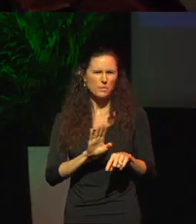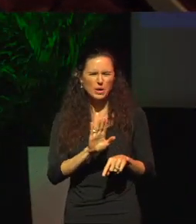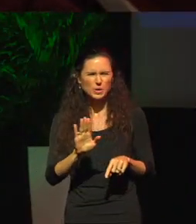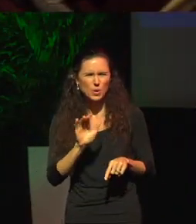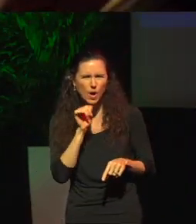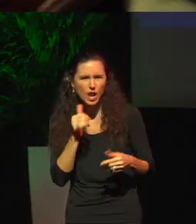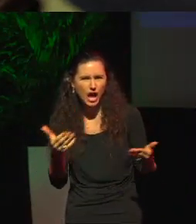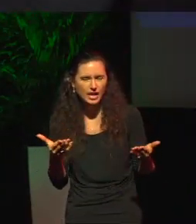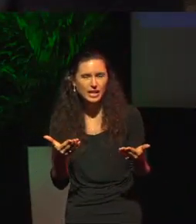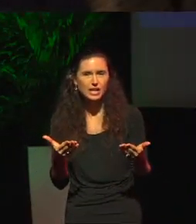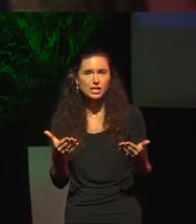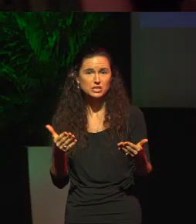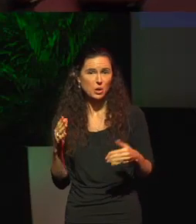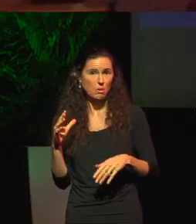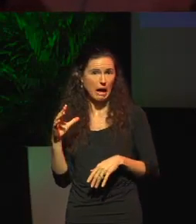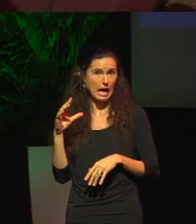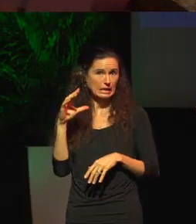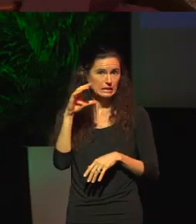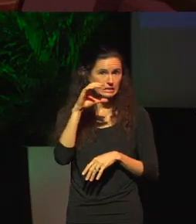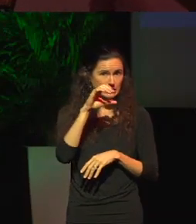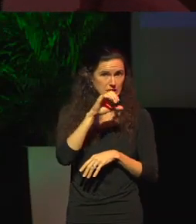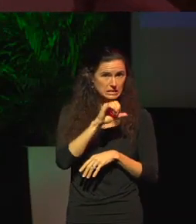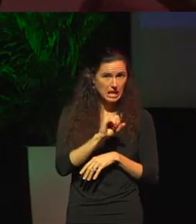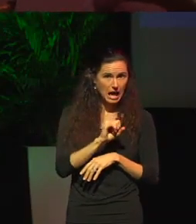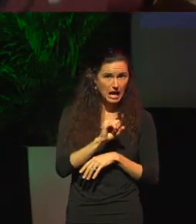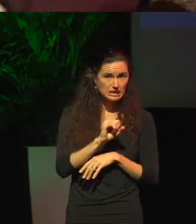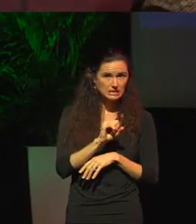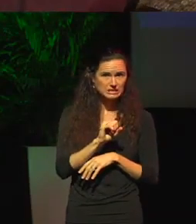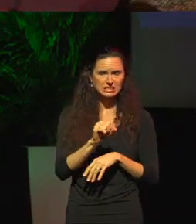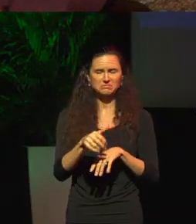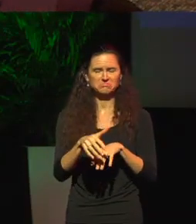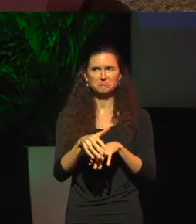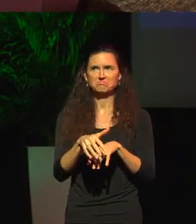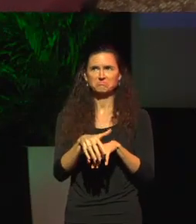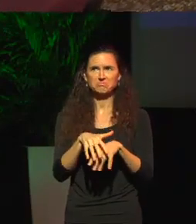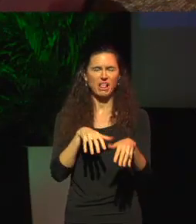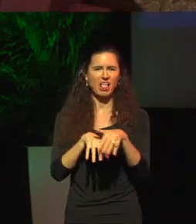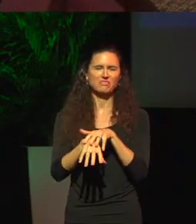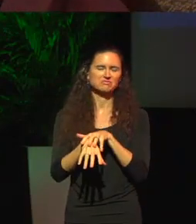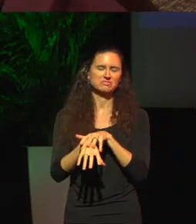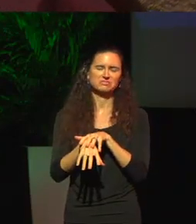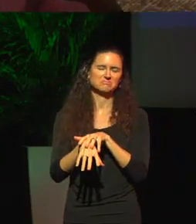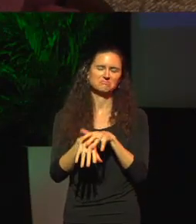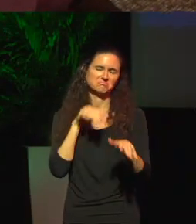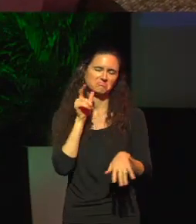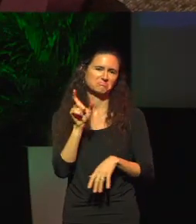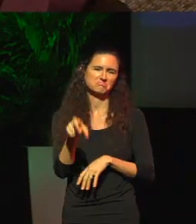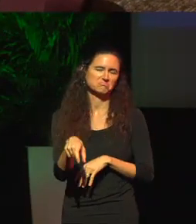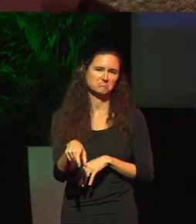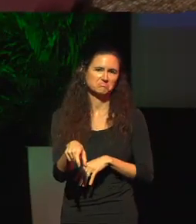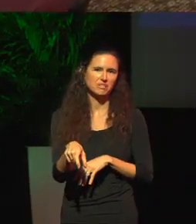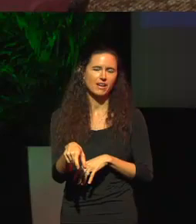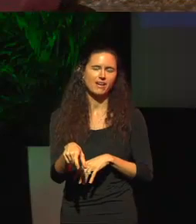here. So I guess these can come off. I say,